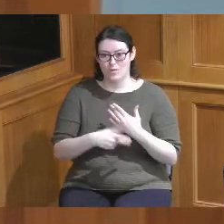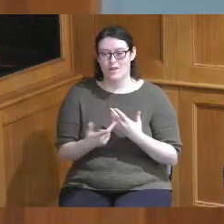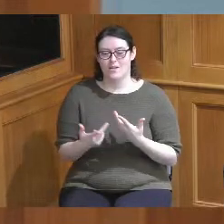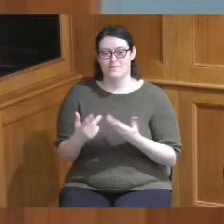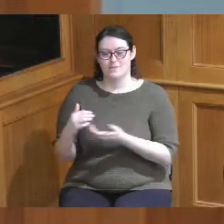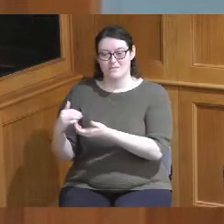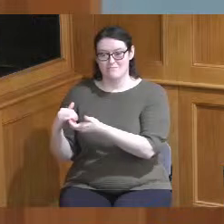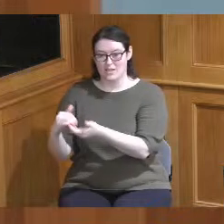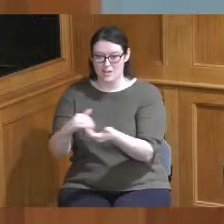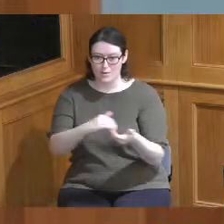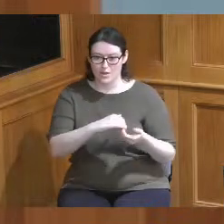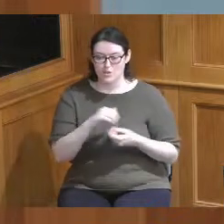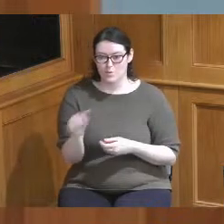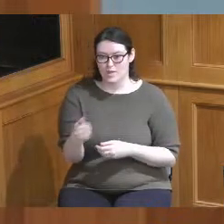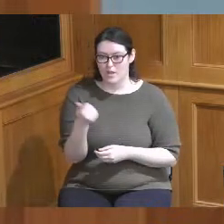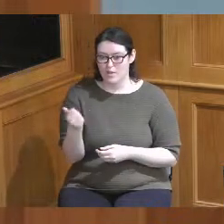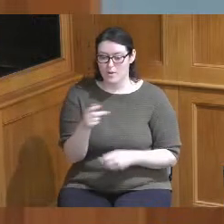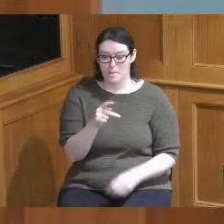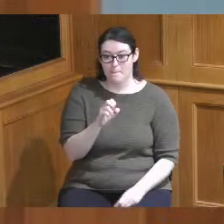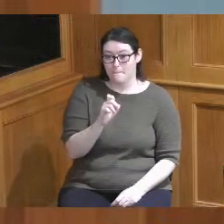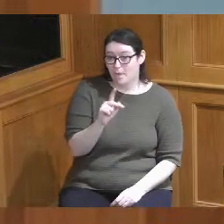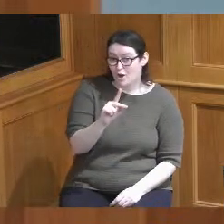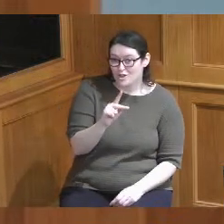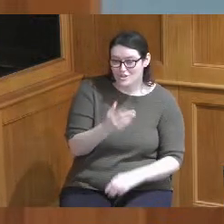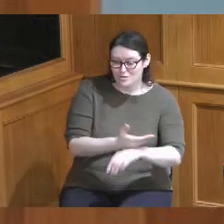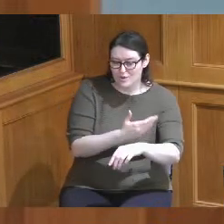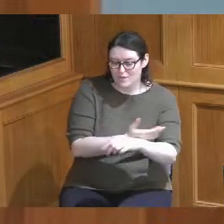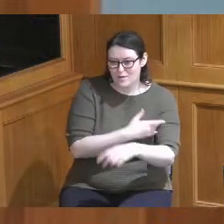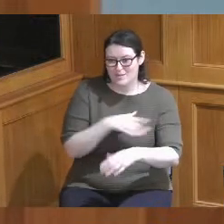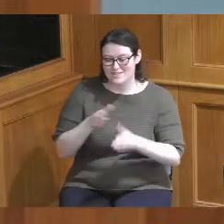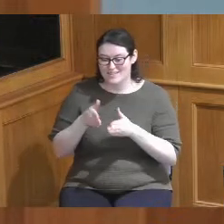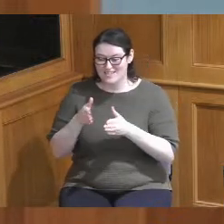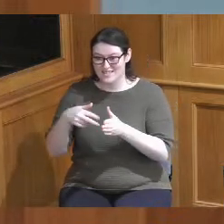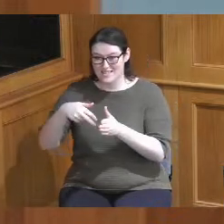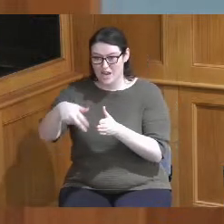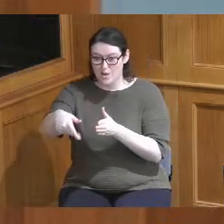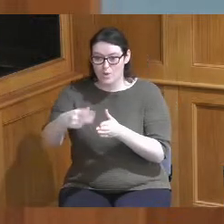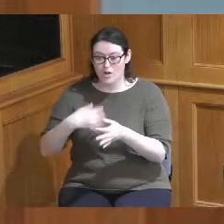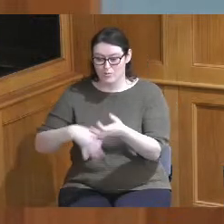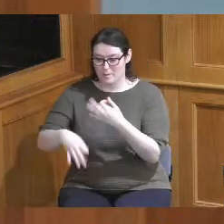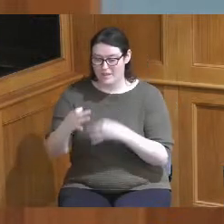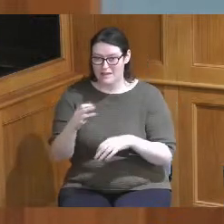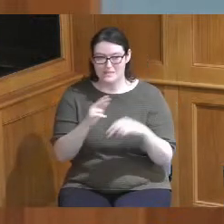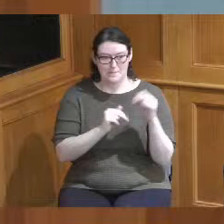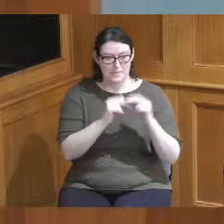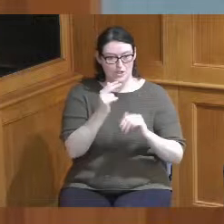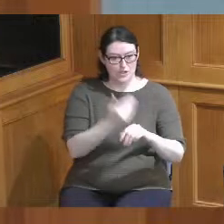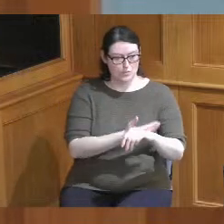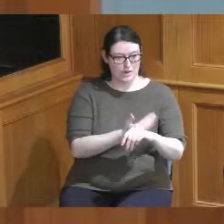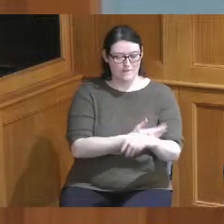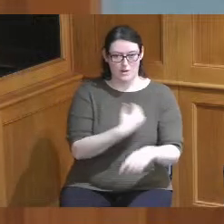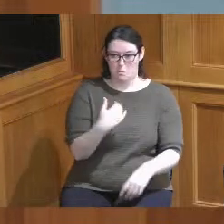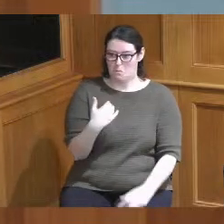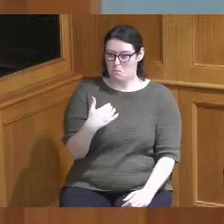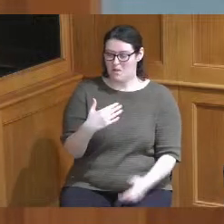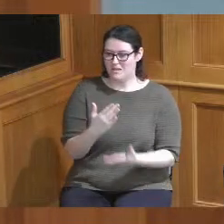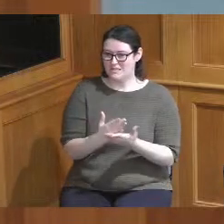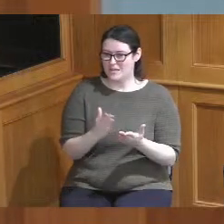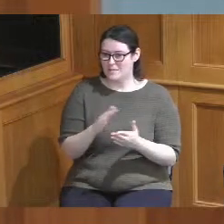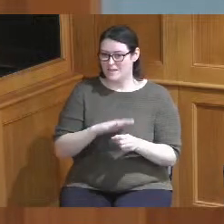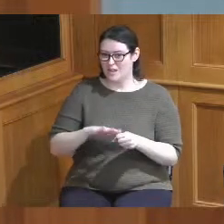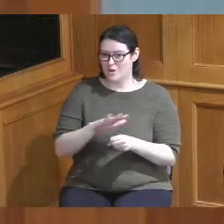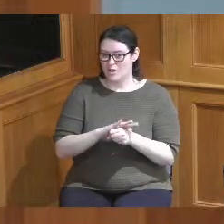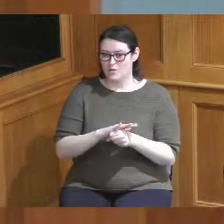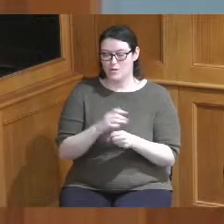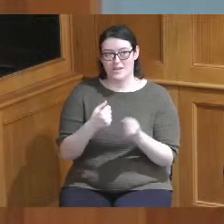the county, parks are refurbished, sidewalks replaced, and buildings renovated in some of the areas in the county where support is most